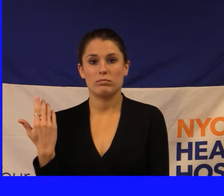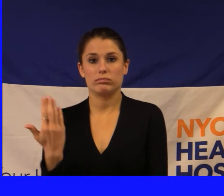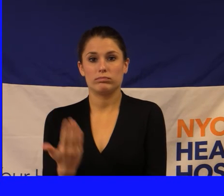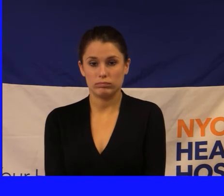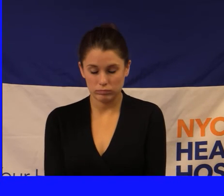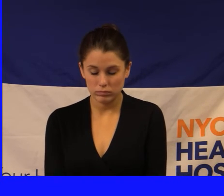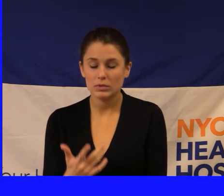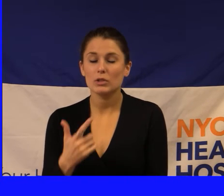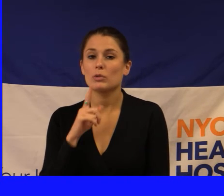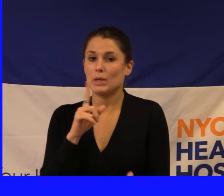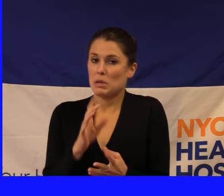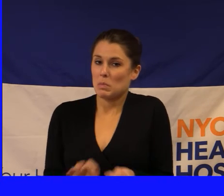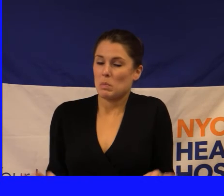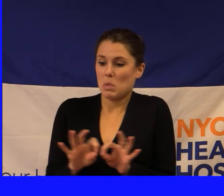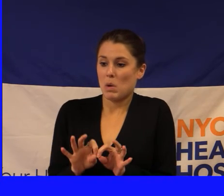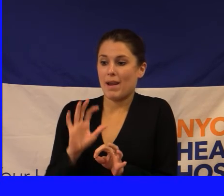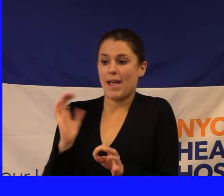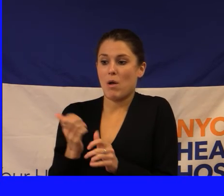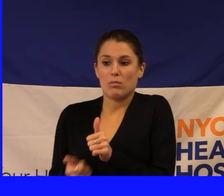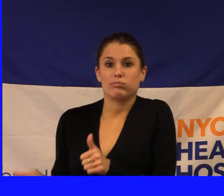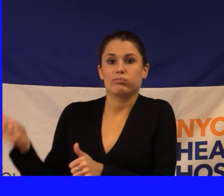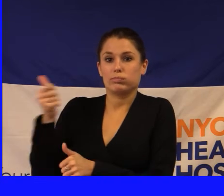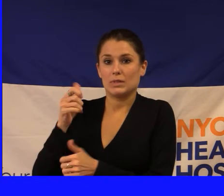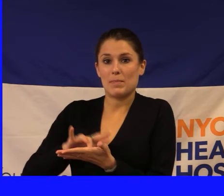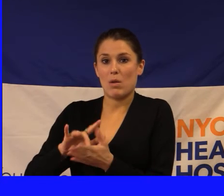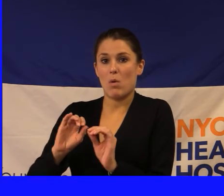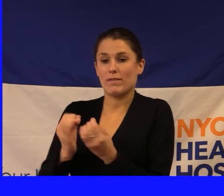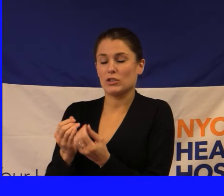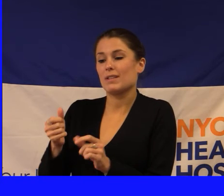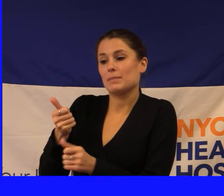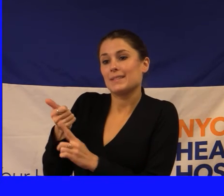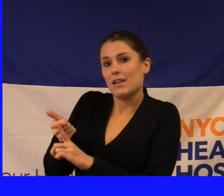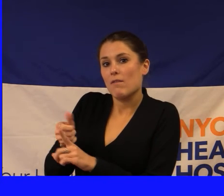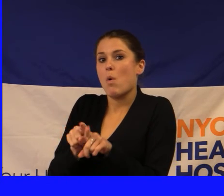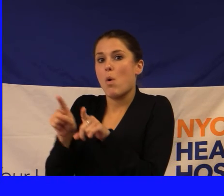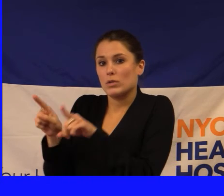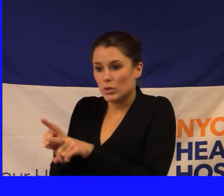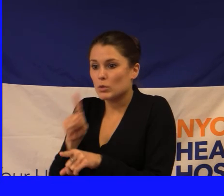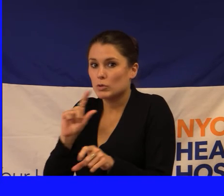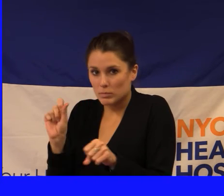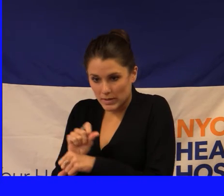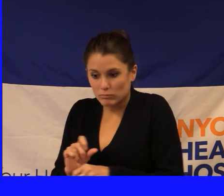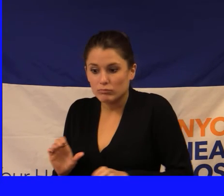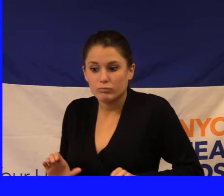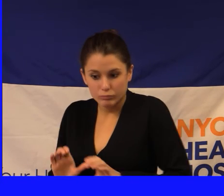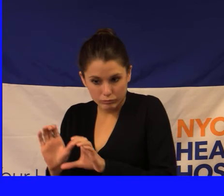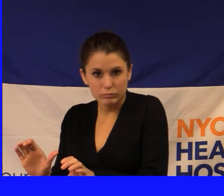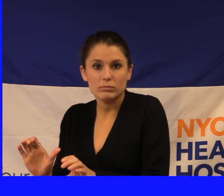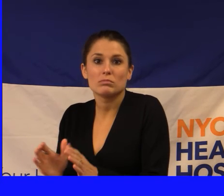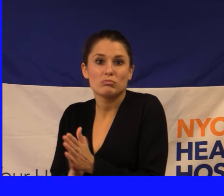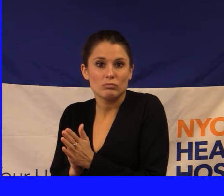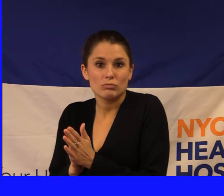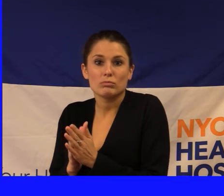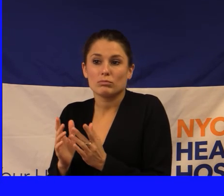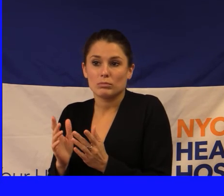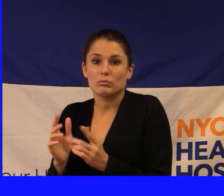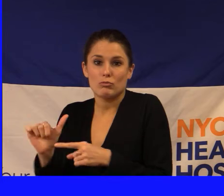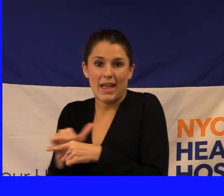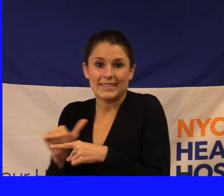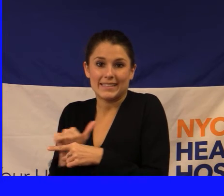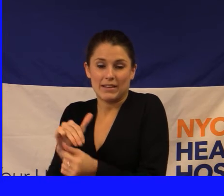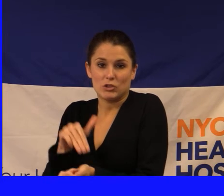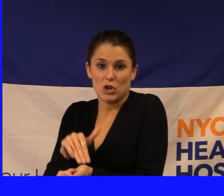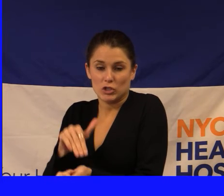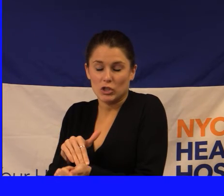Medical Officer also be a practicing physician in health and hospitals. David is certainly that and is a leader of one of